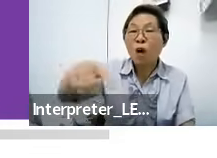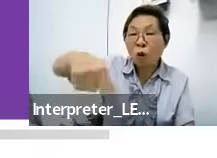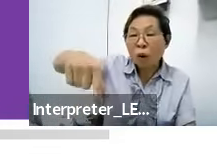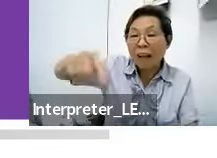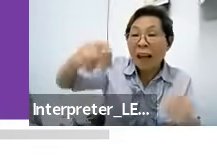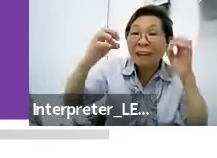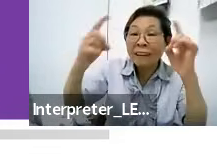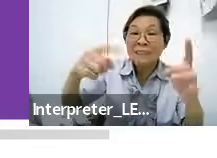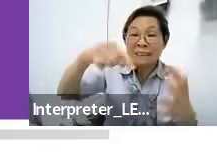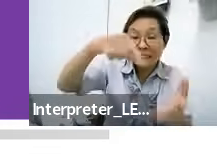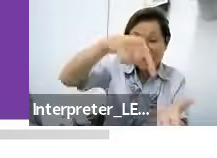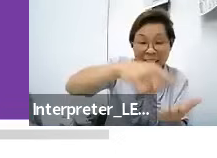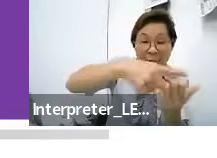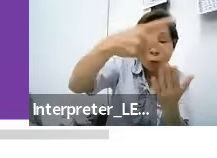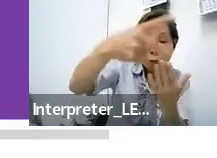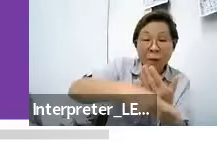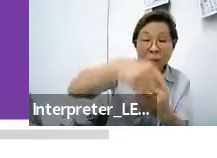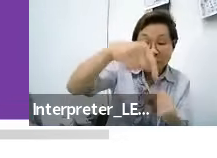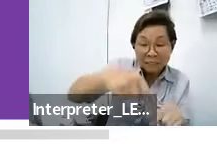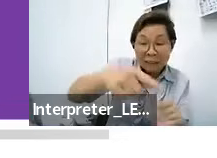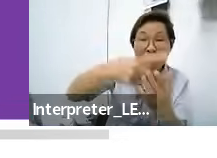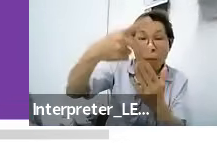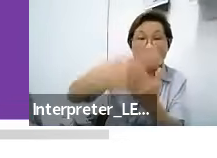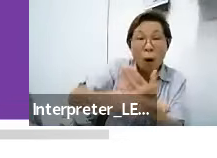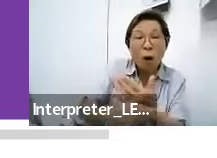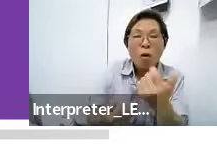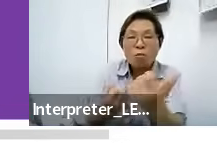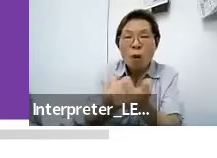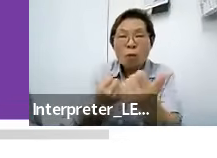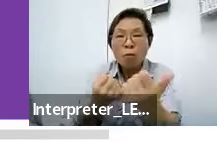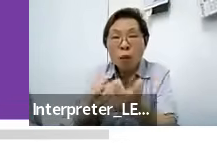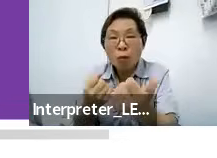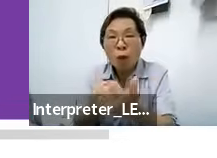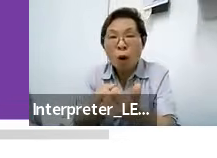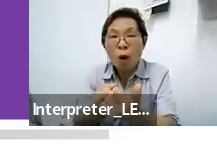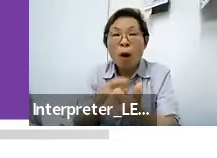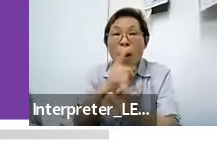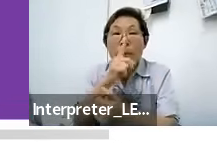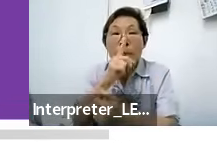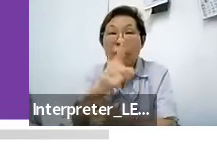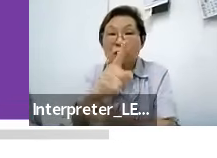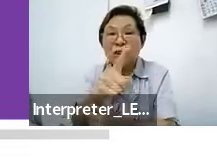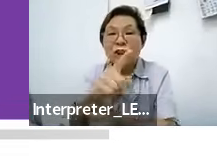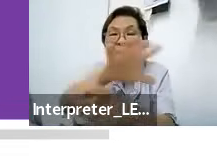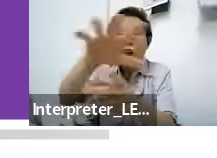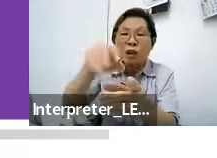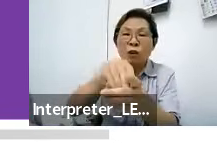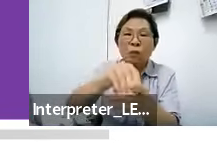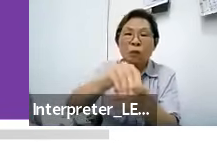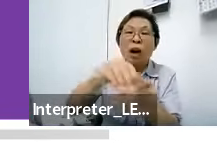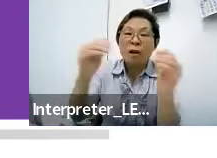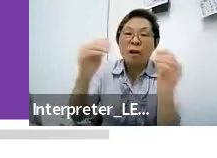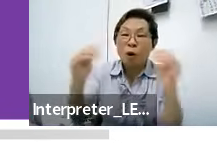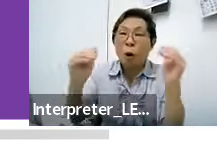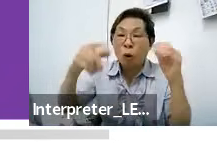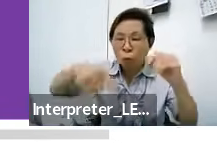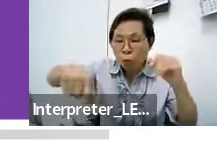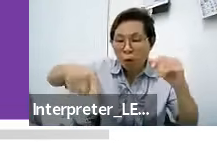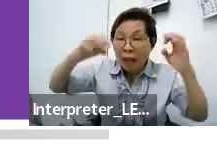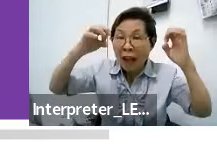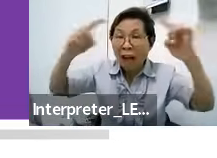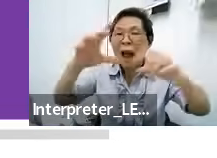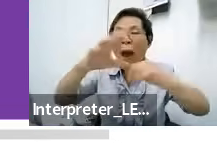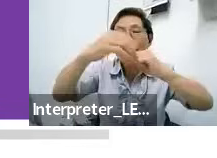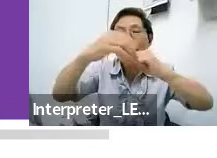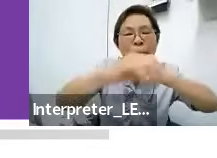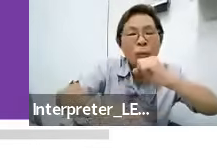And this program particularly contribute to ensure inclusive and equitable quality education and promote